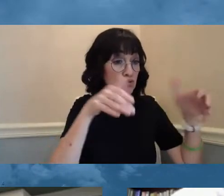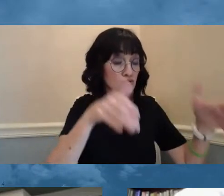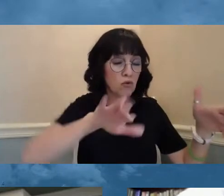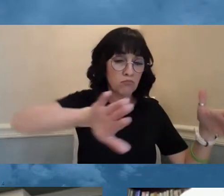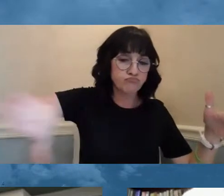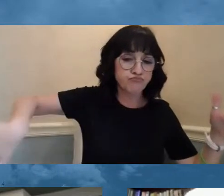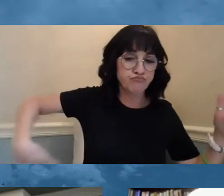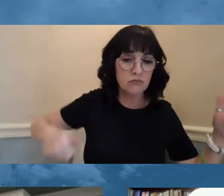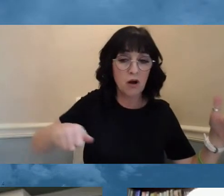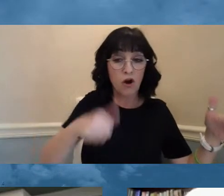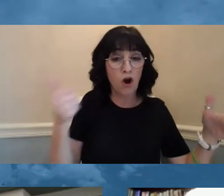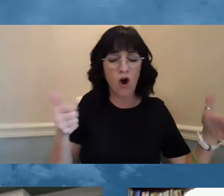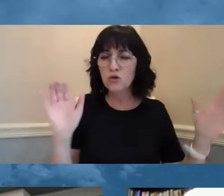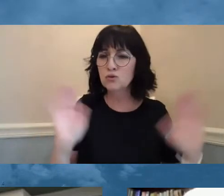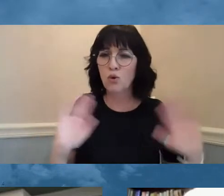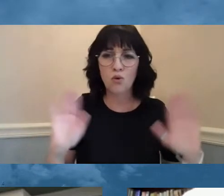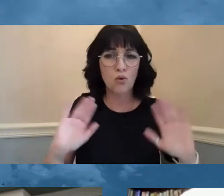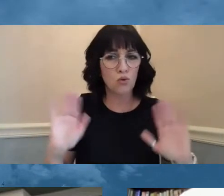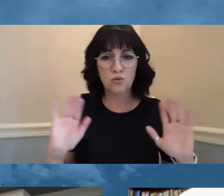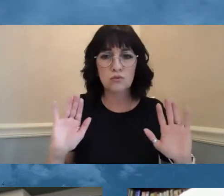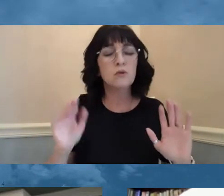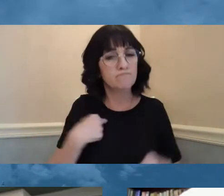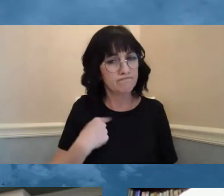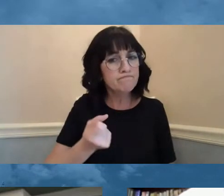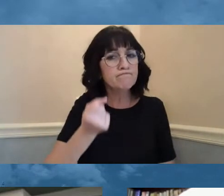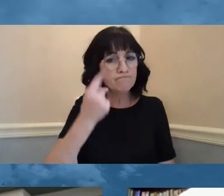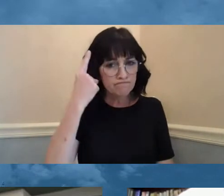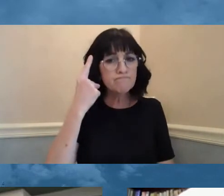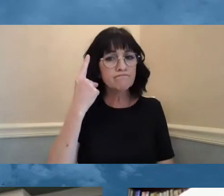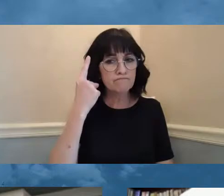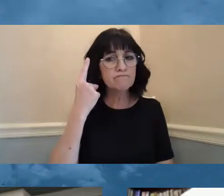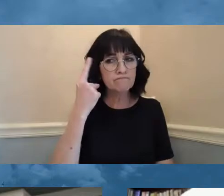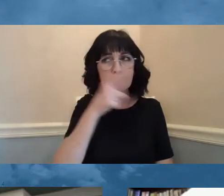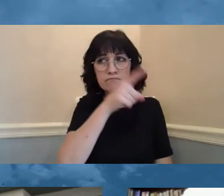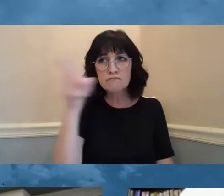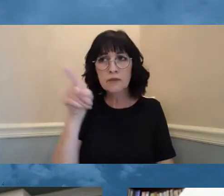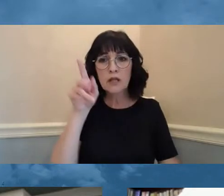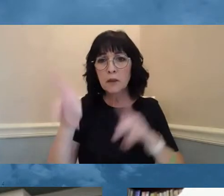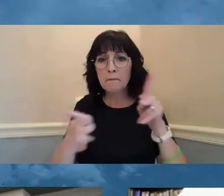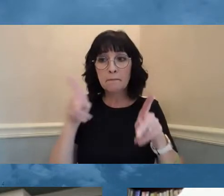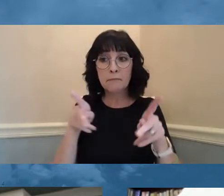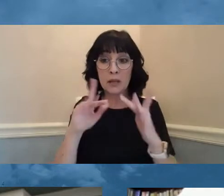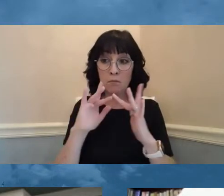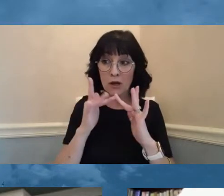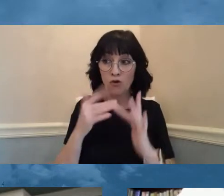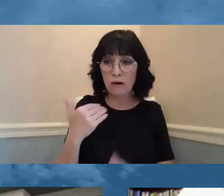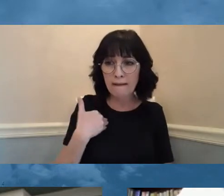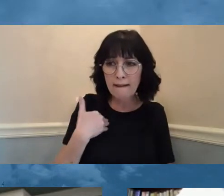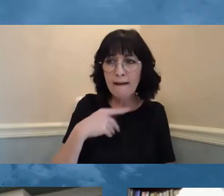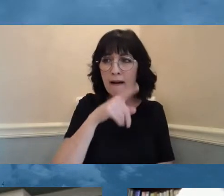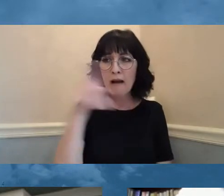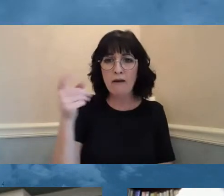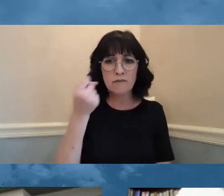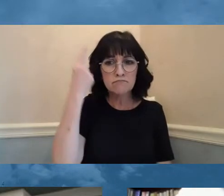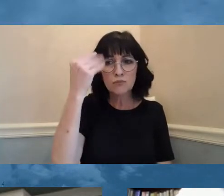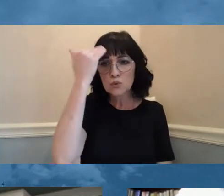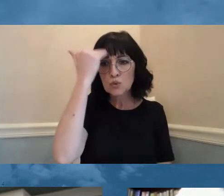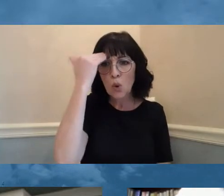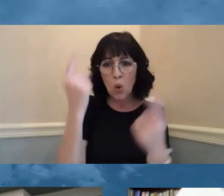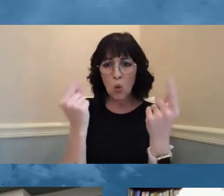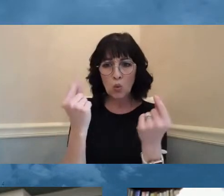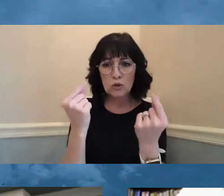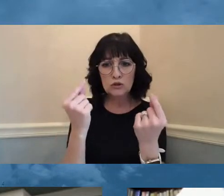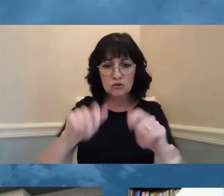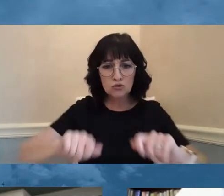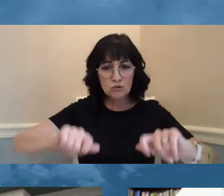hard to reach, people that aren't internet savvy, because so many of the ways of getting an appointment through your pharmacies or